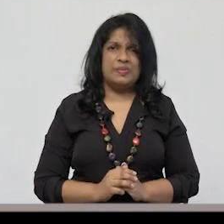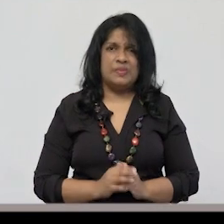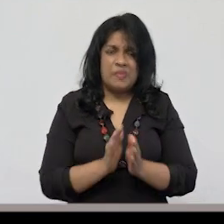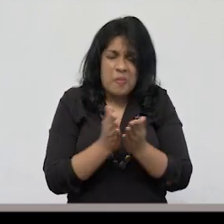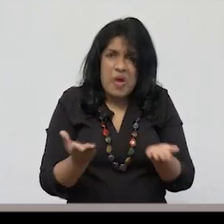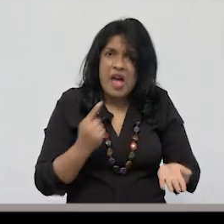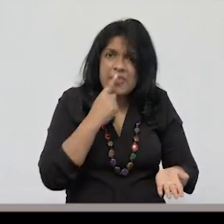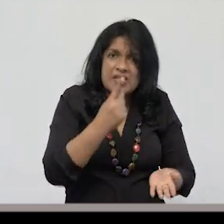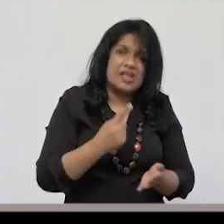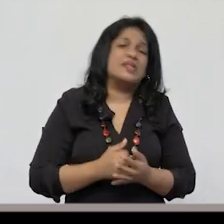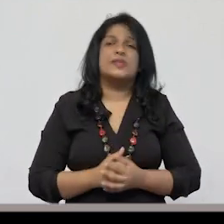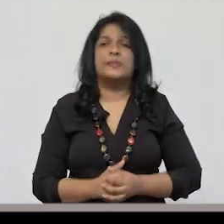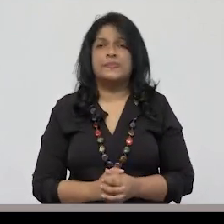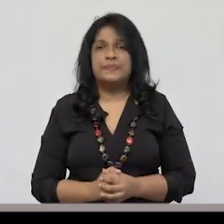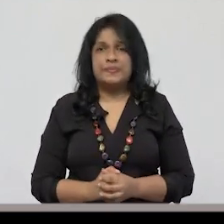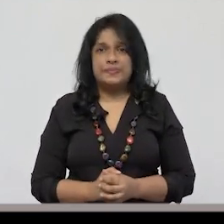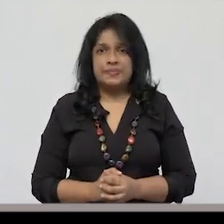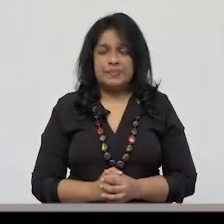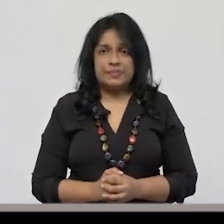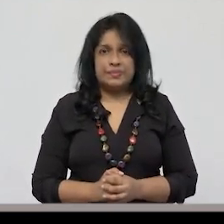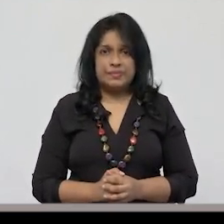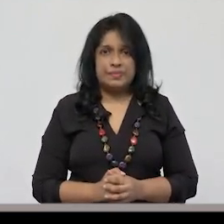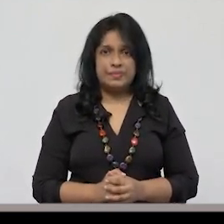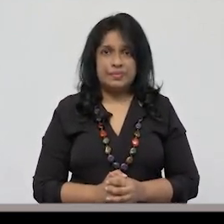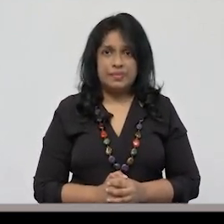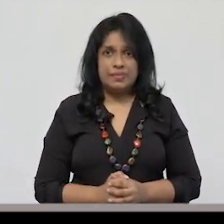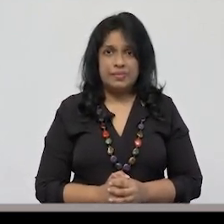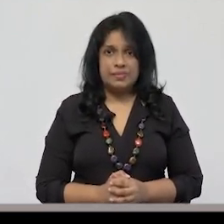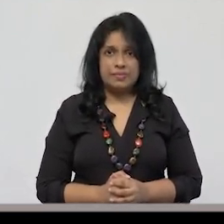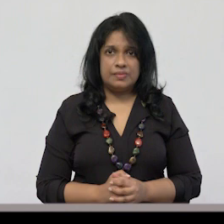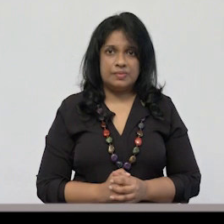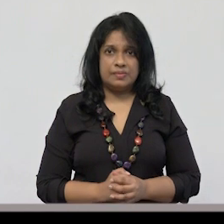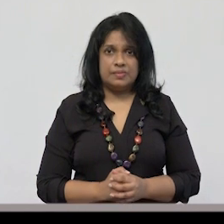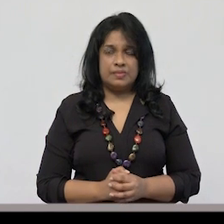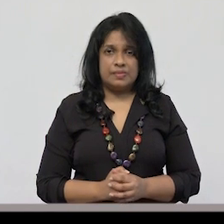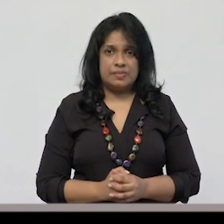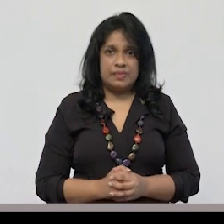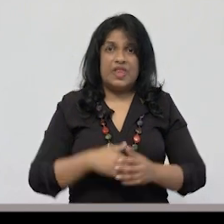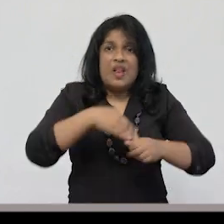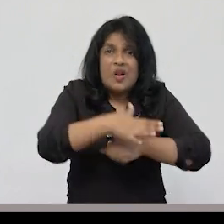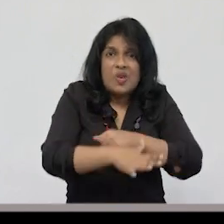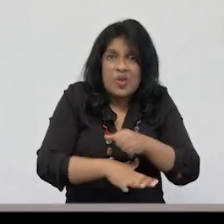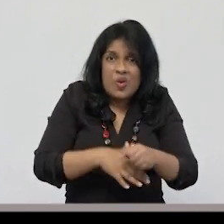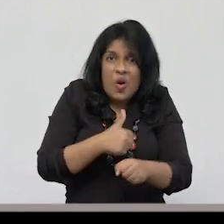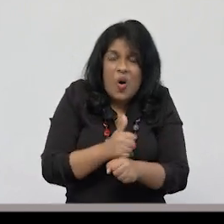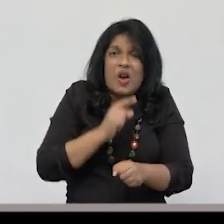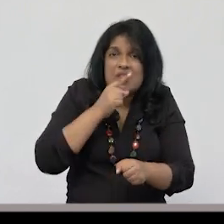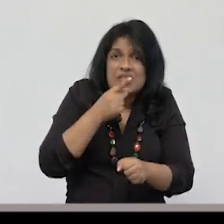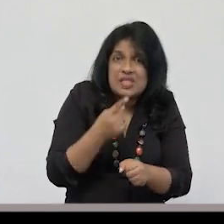my yoke is easy to bear, and the burden I give you is light. My yoke is